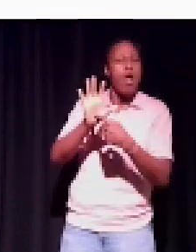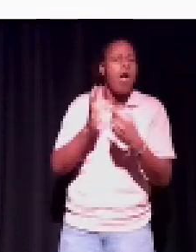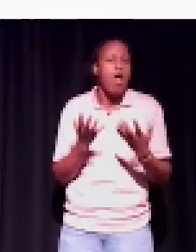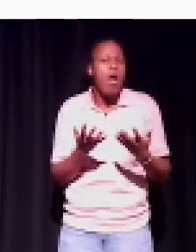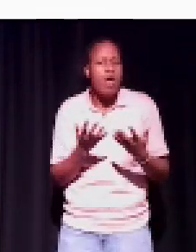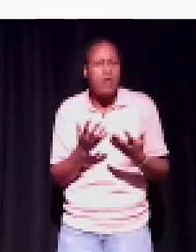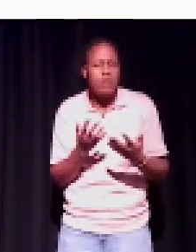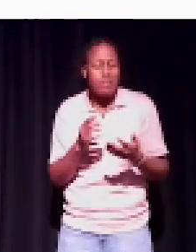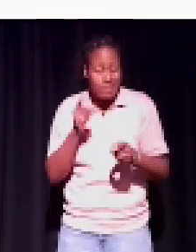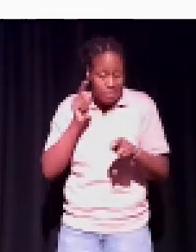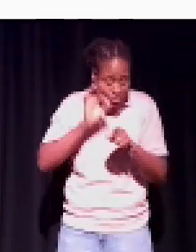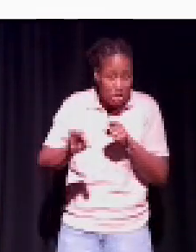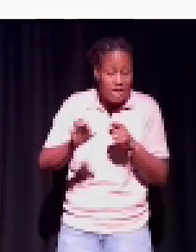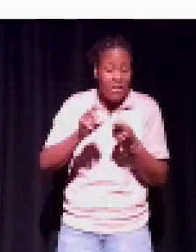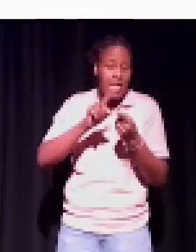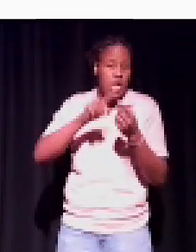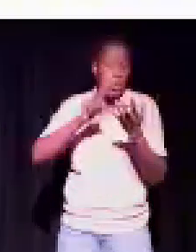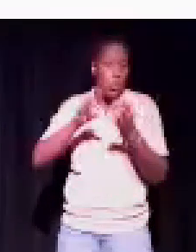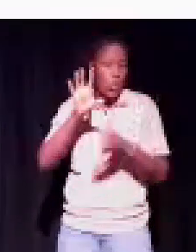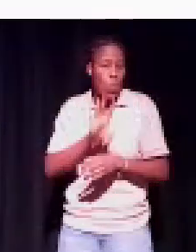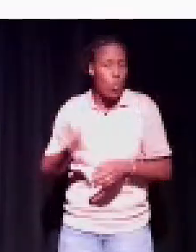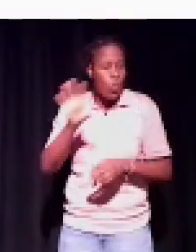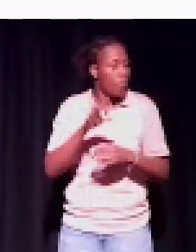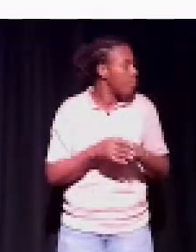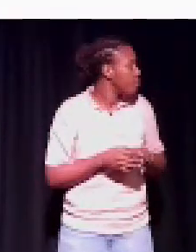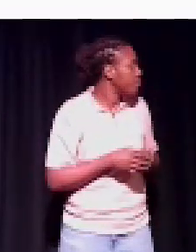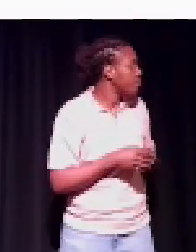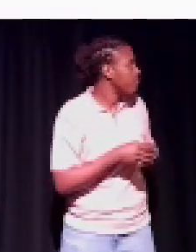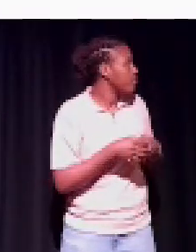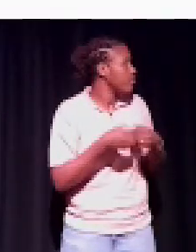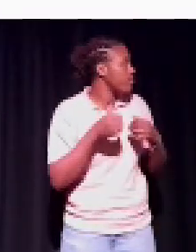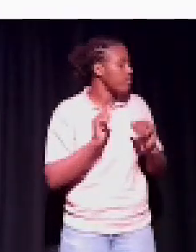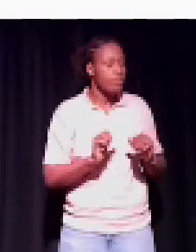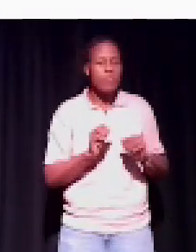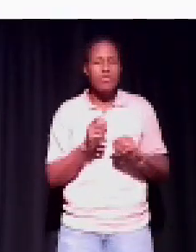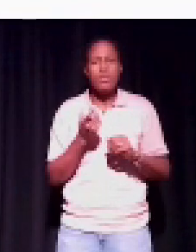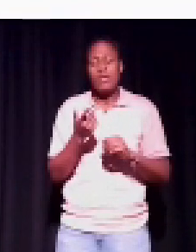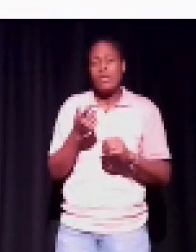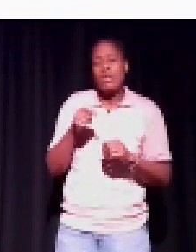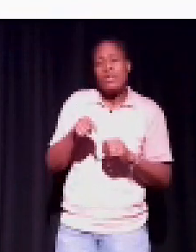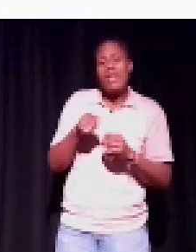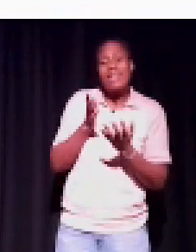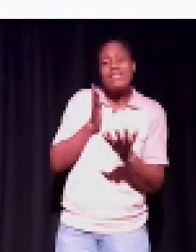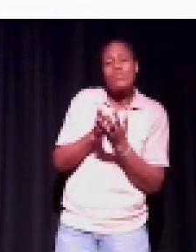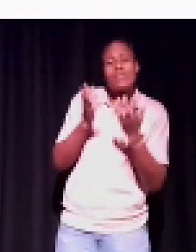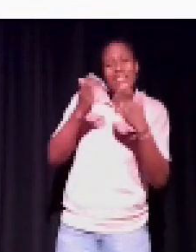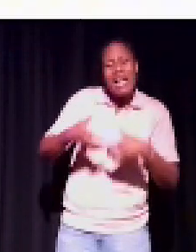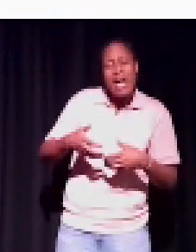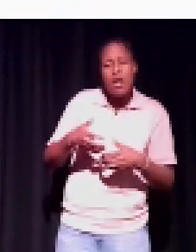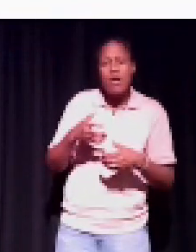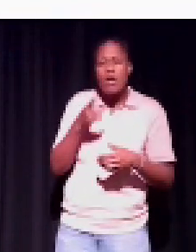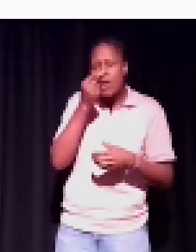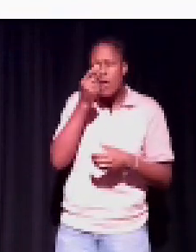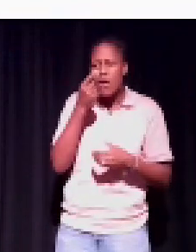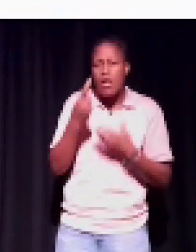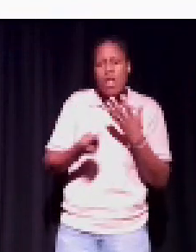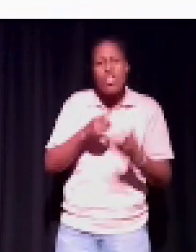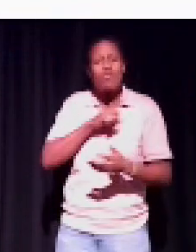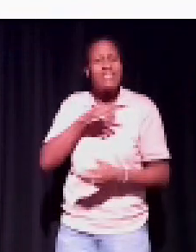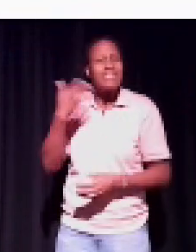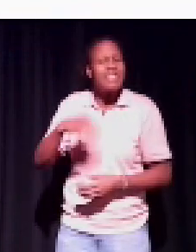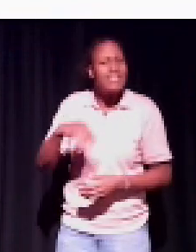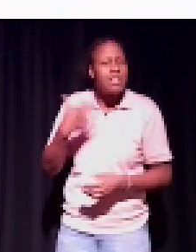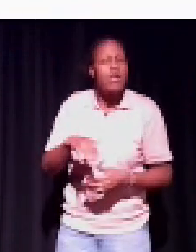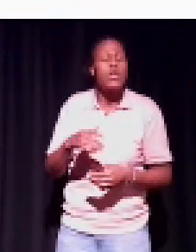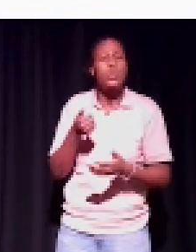And another possible reason that accessible tech might be so expensive is that quite often the purchasing of that tech